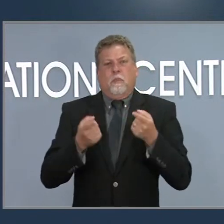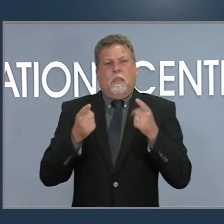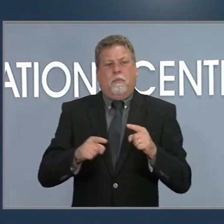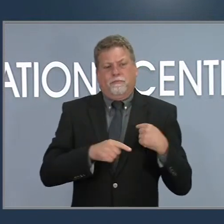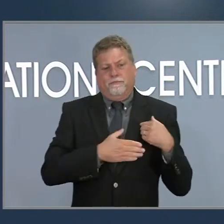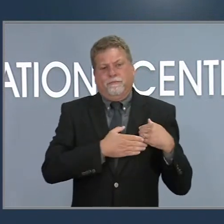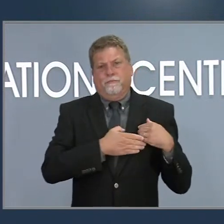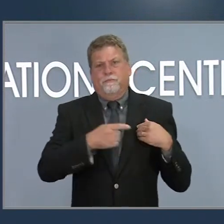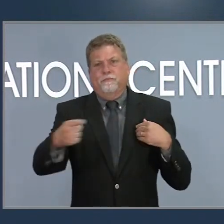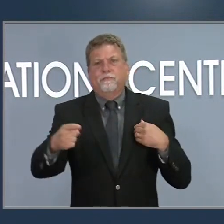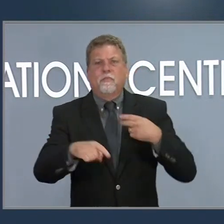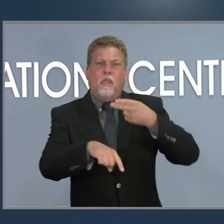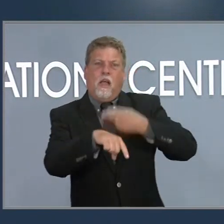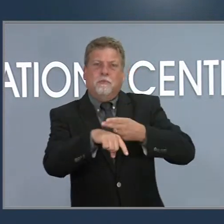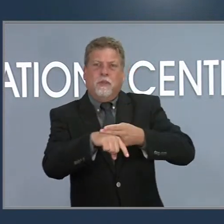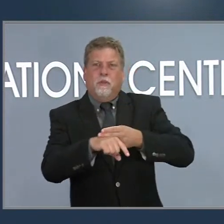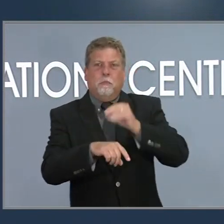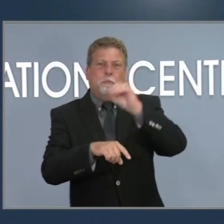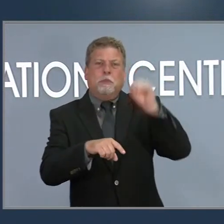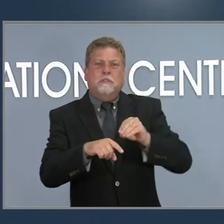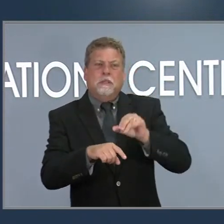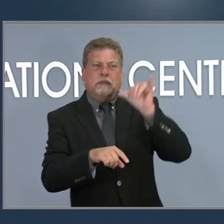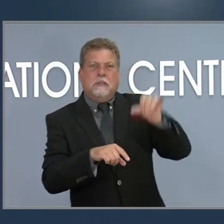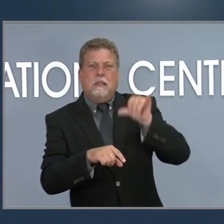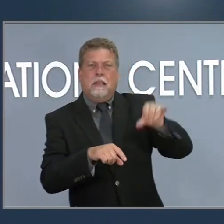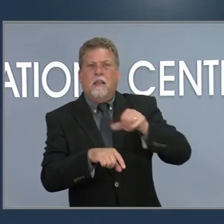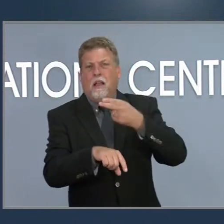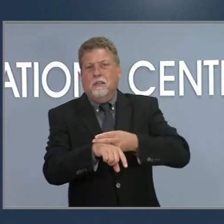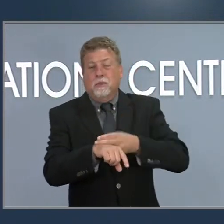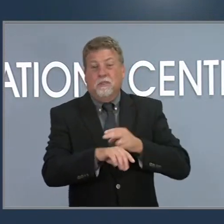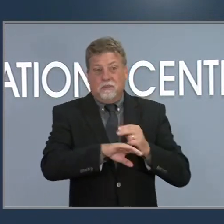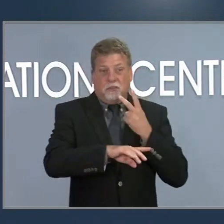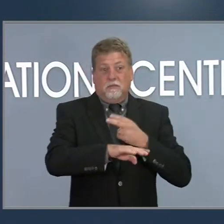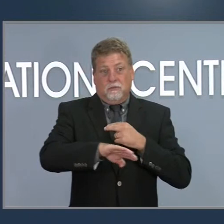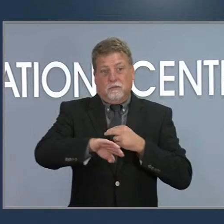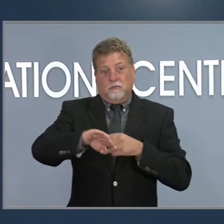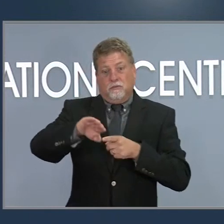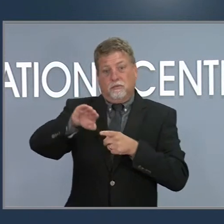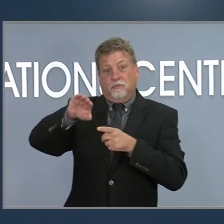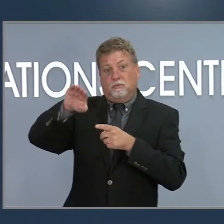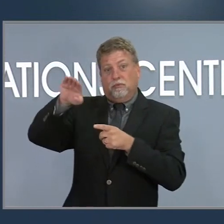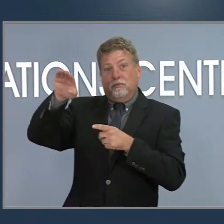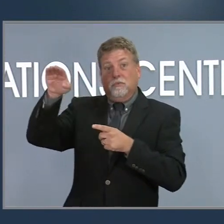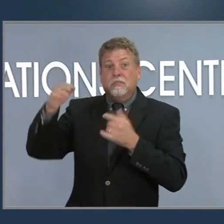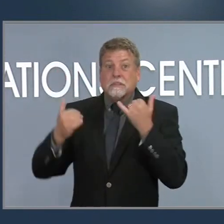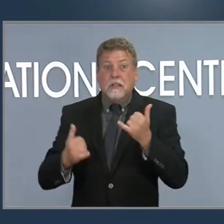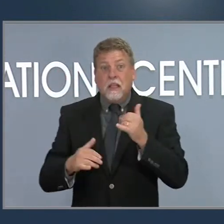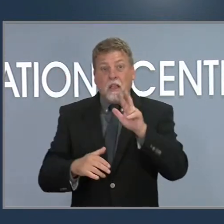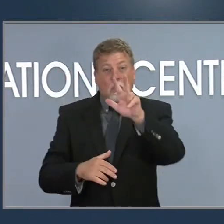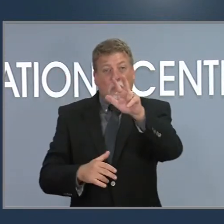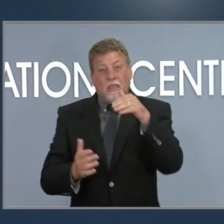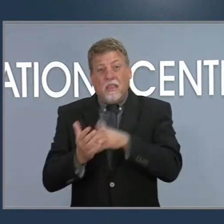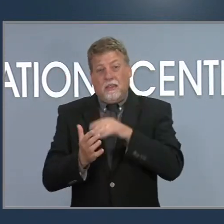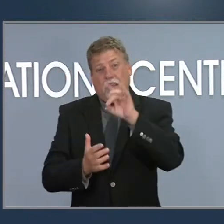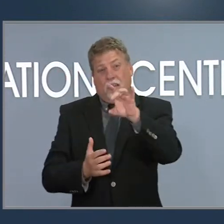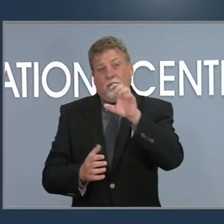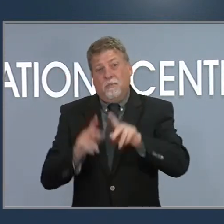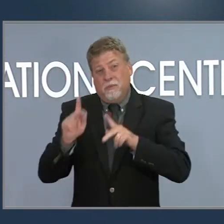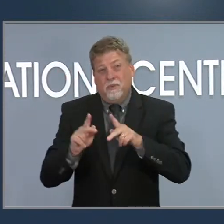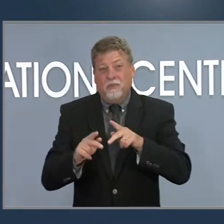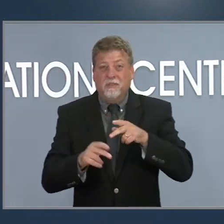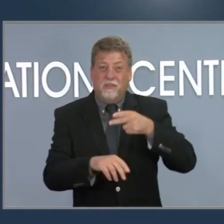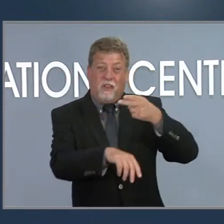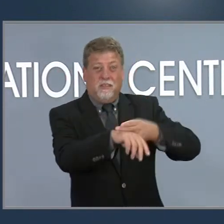has increased rapidly. Today, we have more than 3,800 people in the hospital for COVID, and